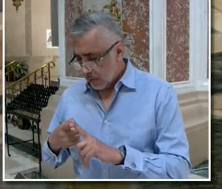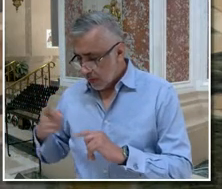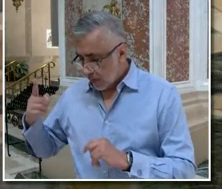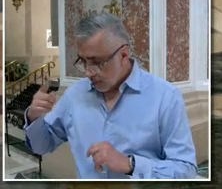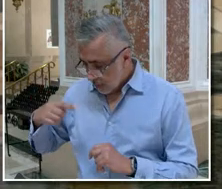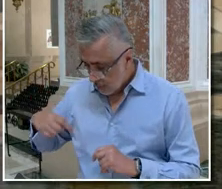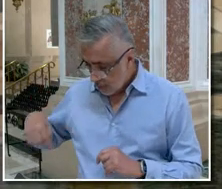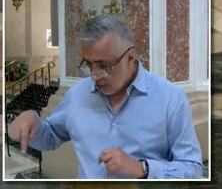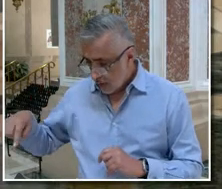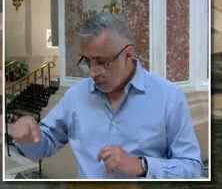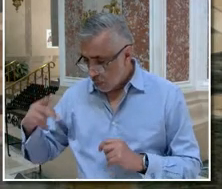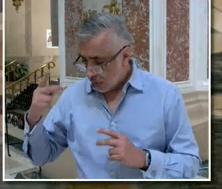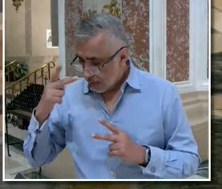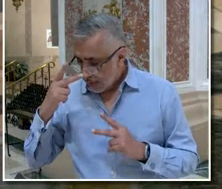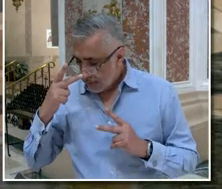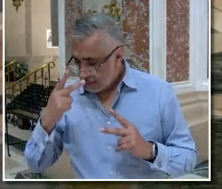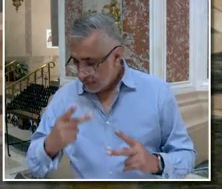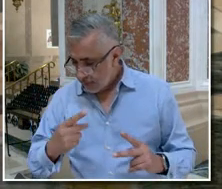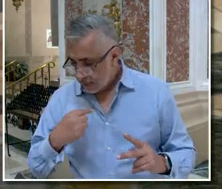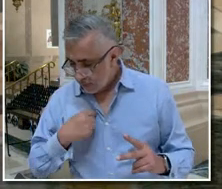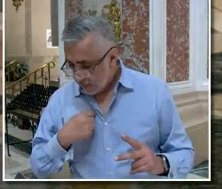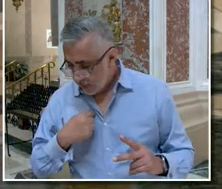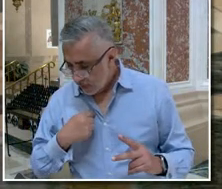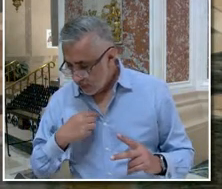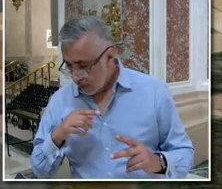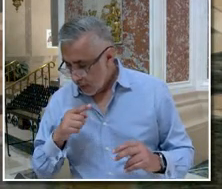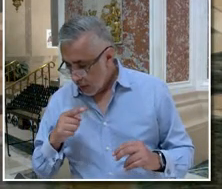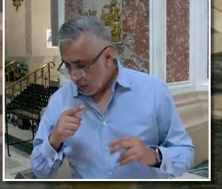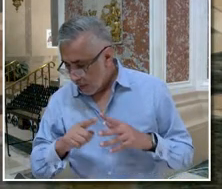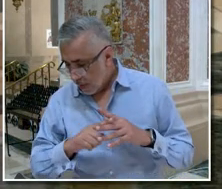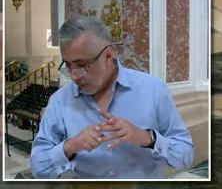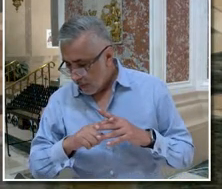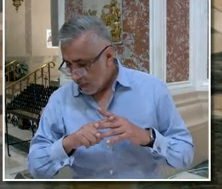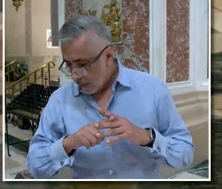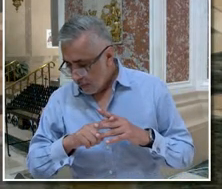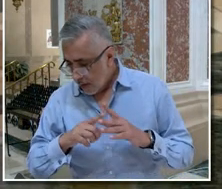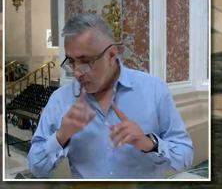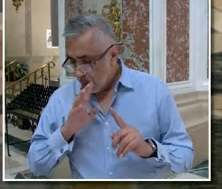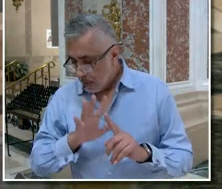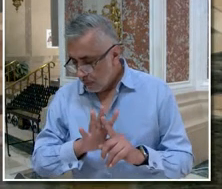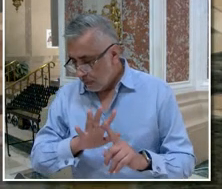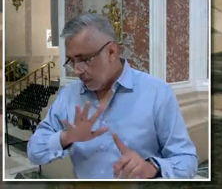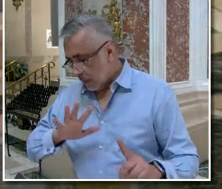They who see me abroad flee from me.